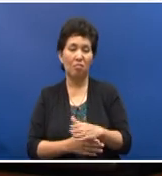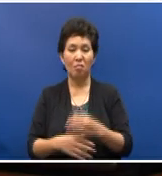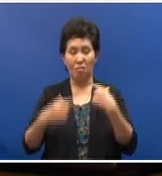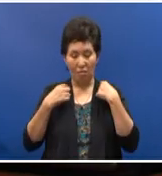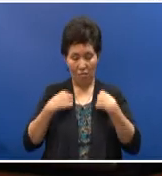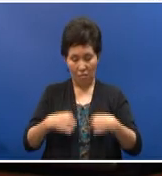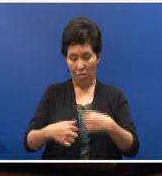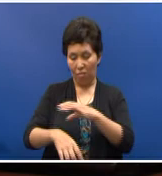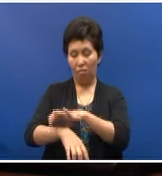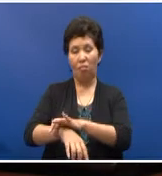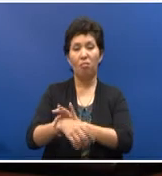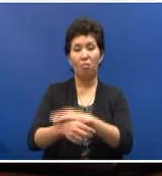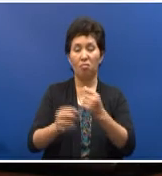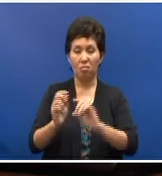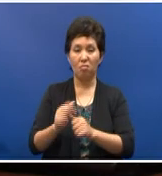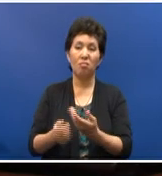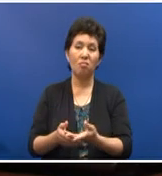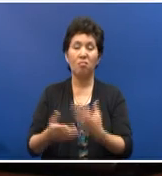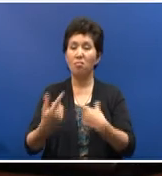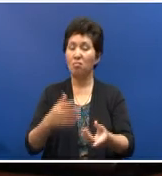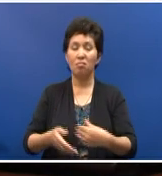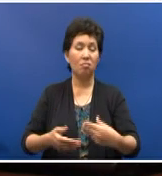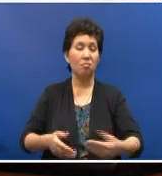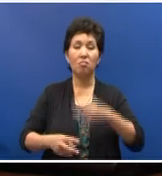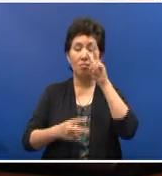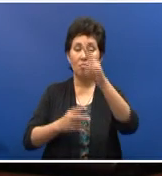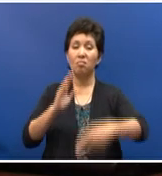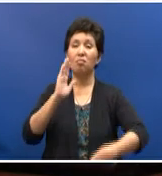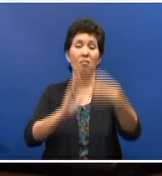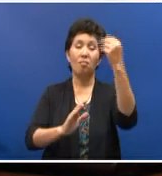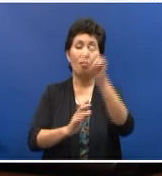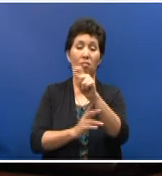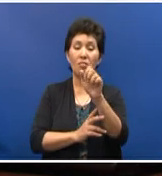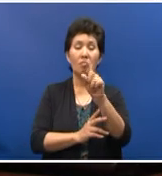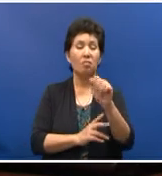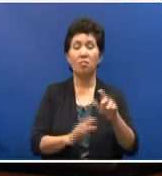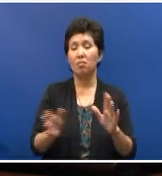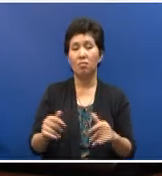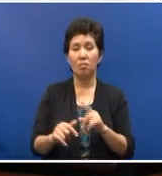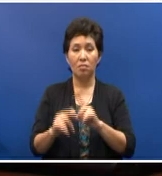and seashell necklaces, whereby it is managed to ensure the peace